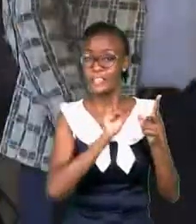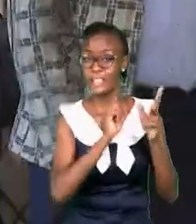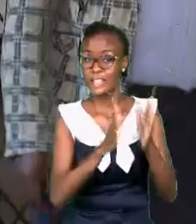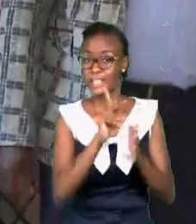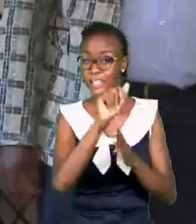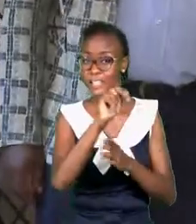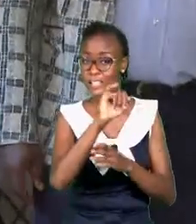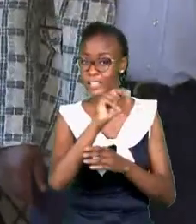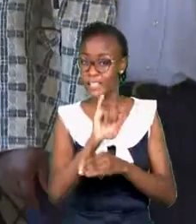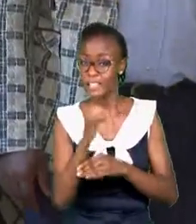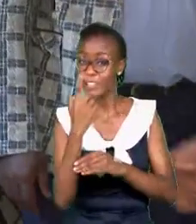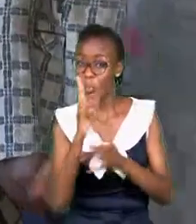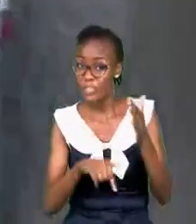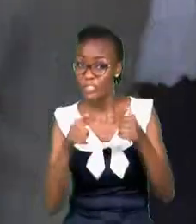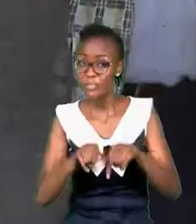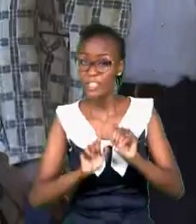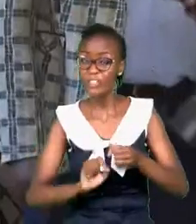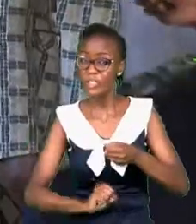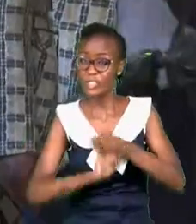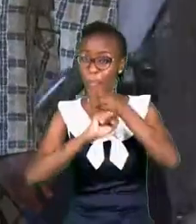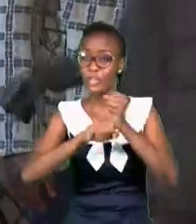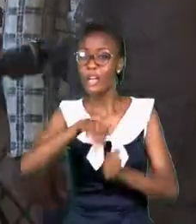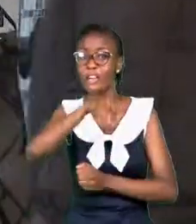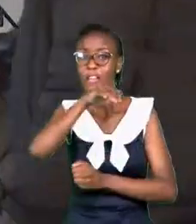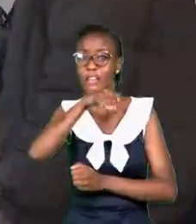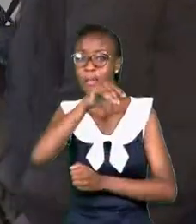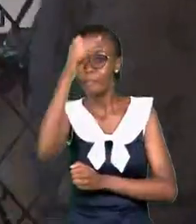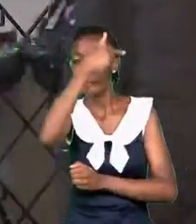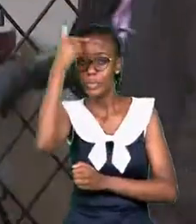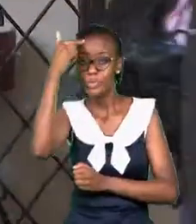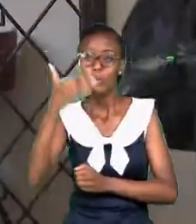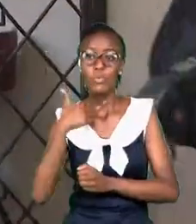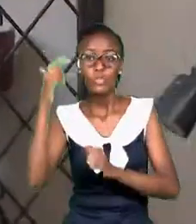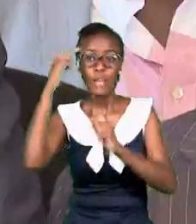support Odinga in a bid to further spur the president's agenda.